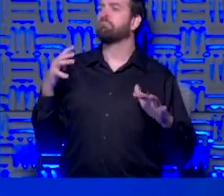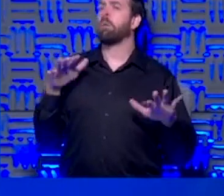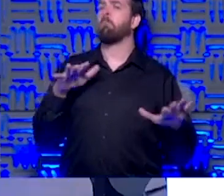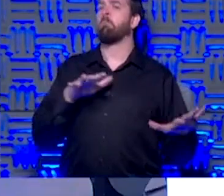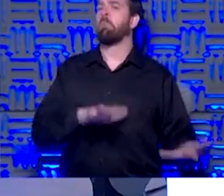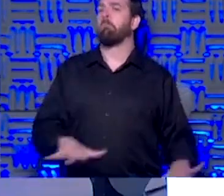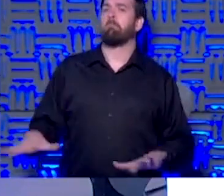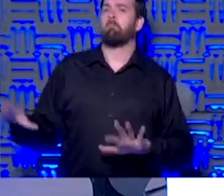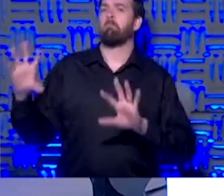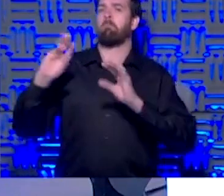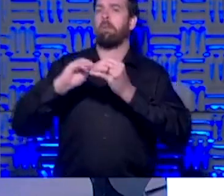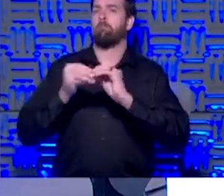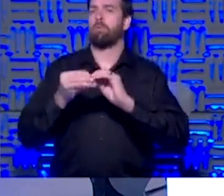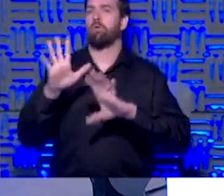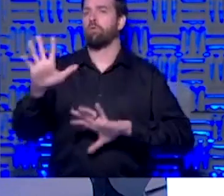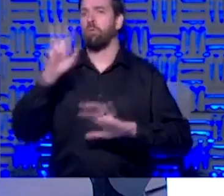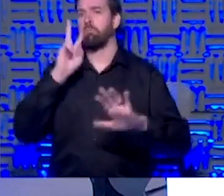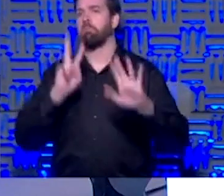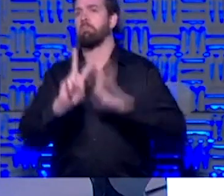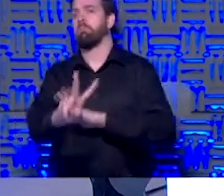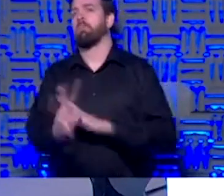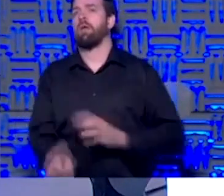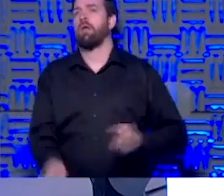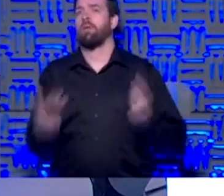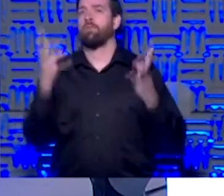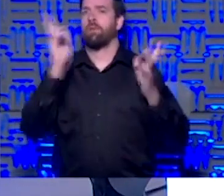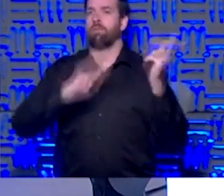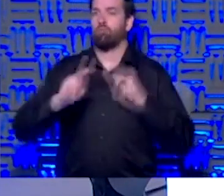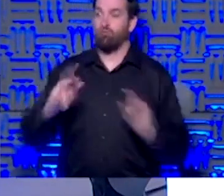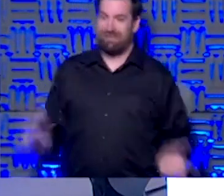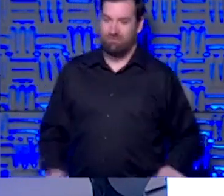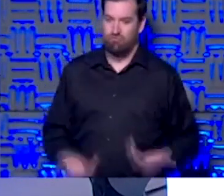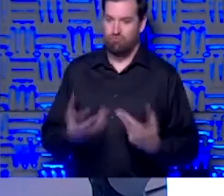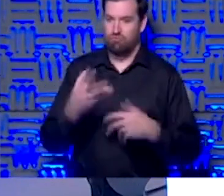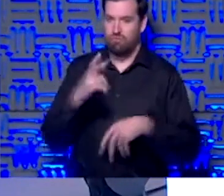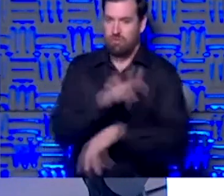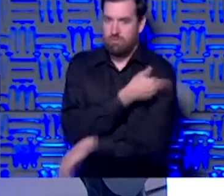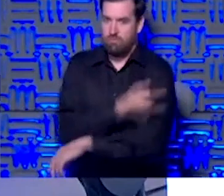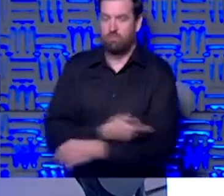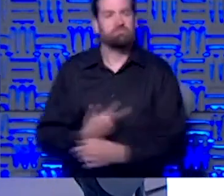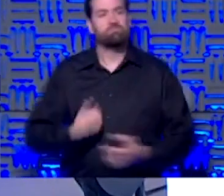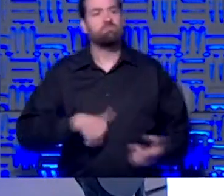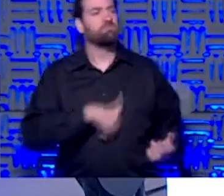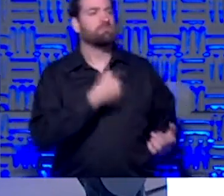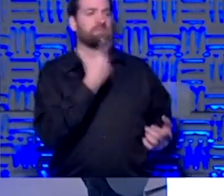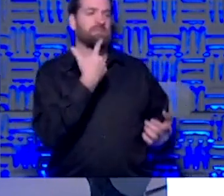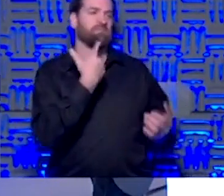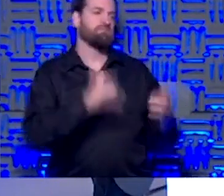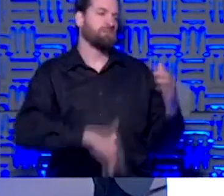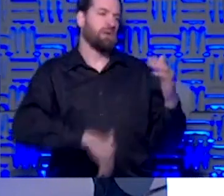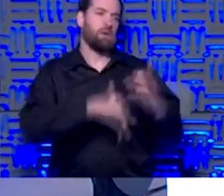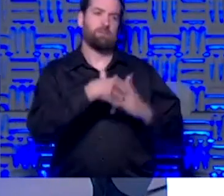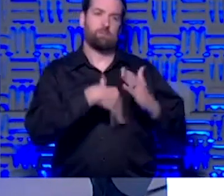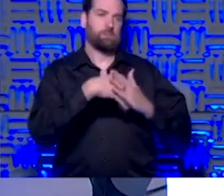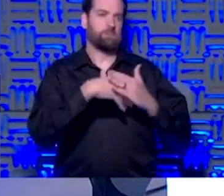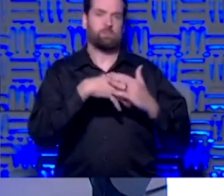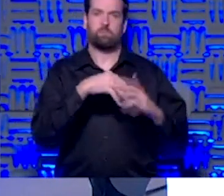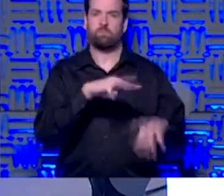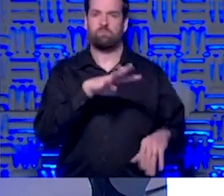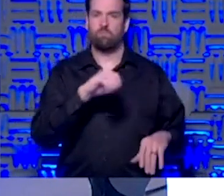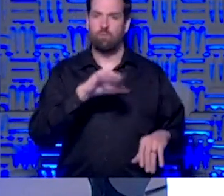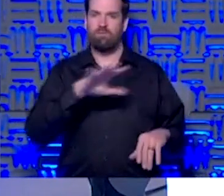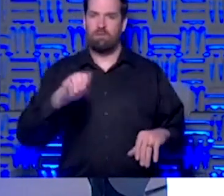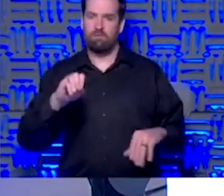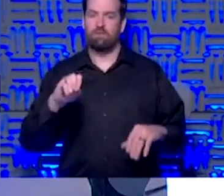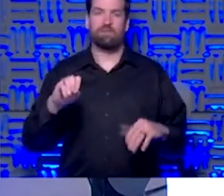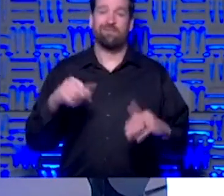coronavirus? What do you think? What's your prediction for how many folks we'll have here in the hospital? We've always said we could have up to 40 to 50. We hope it doesn't get to